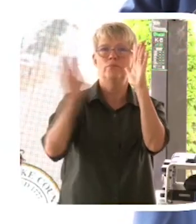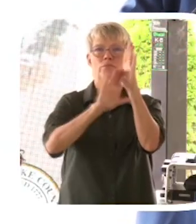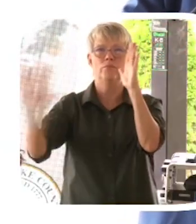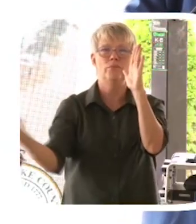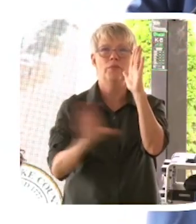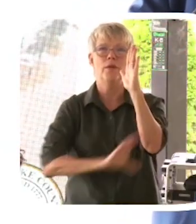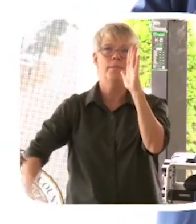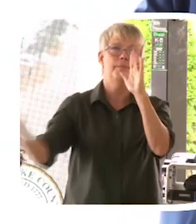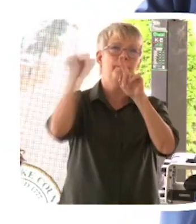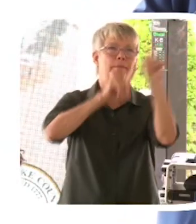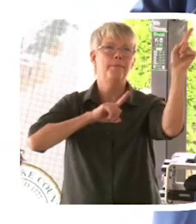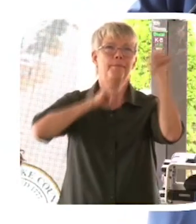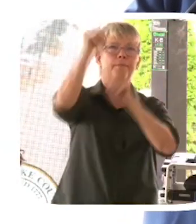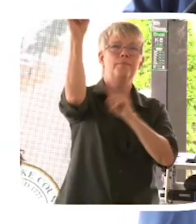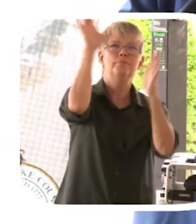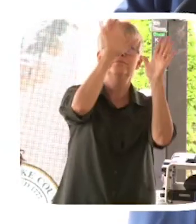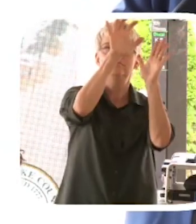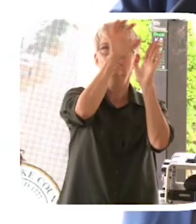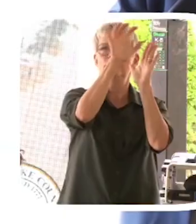star-spangled